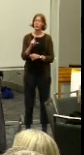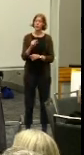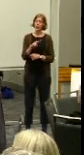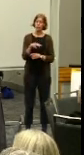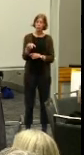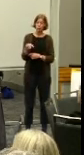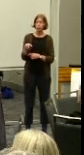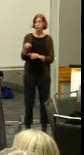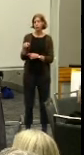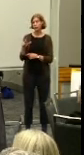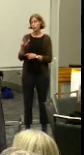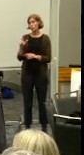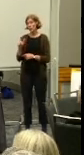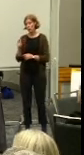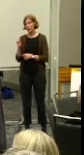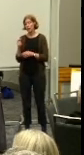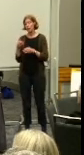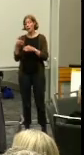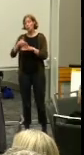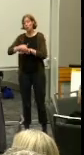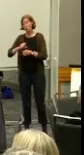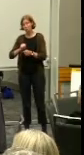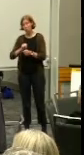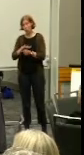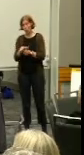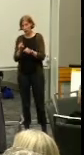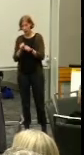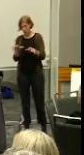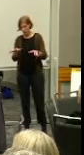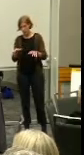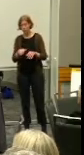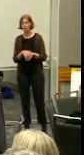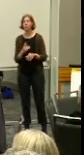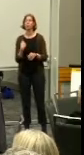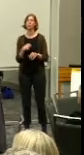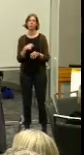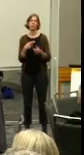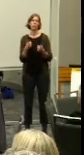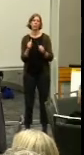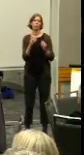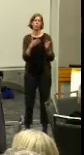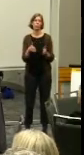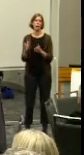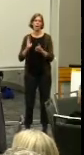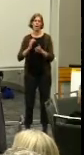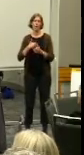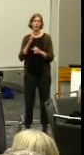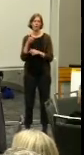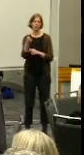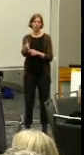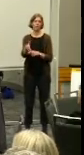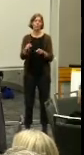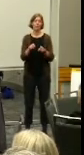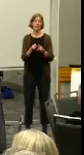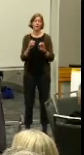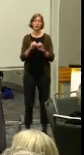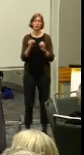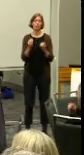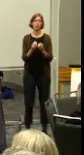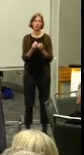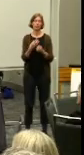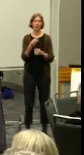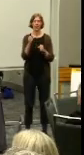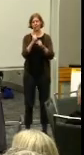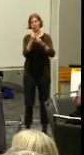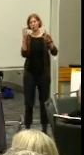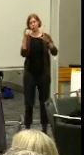about strategically what do we do as an organisation and where are we moving to for longevity. So we've been